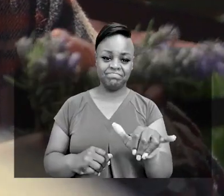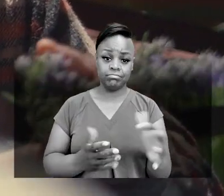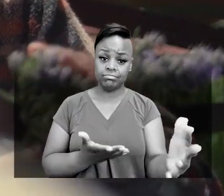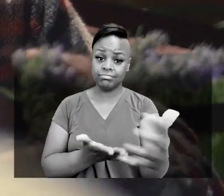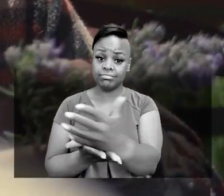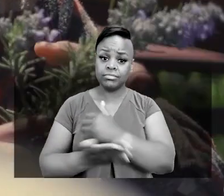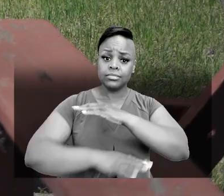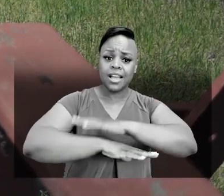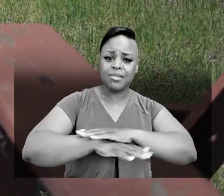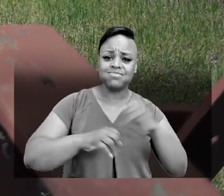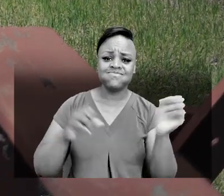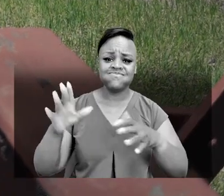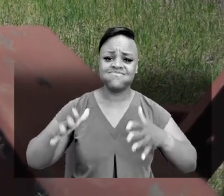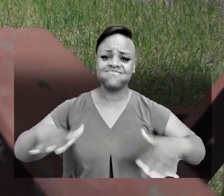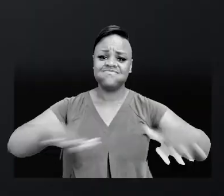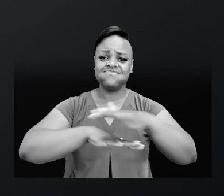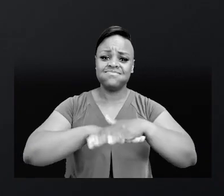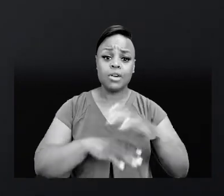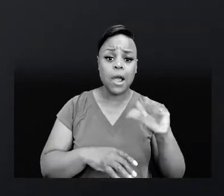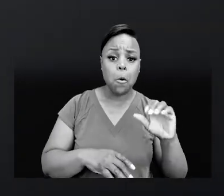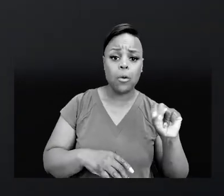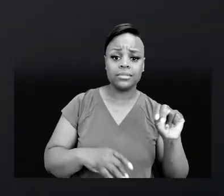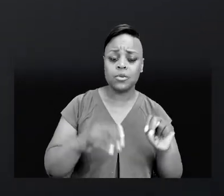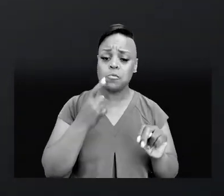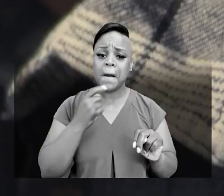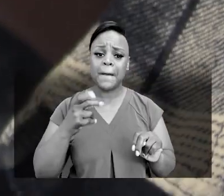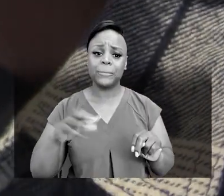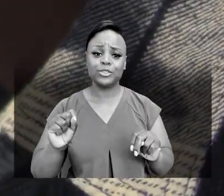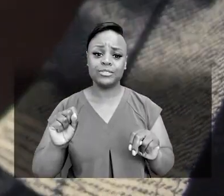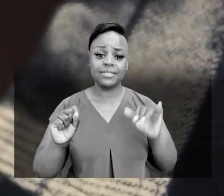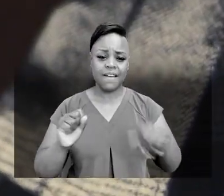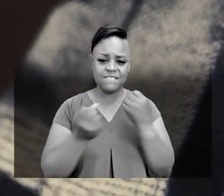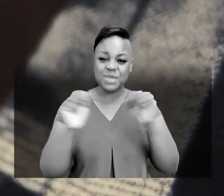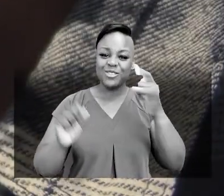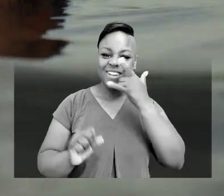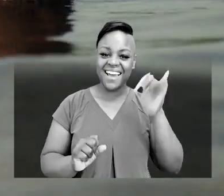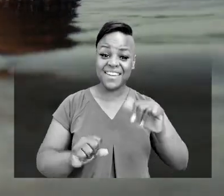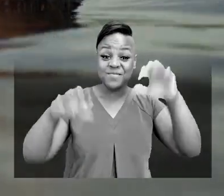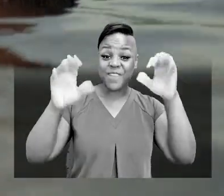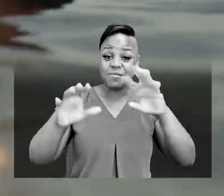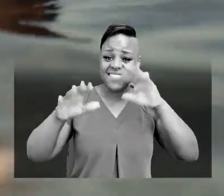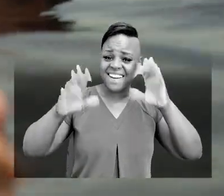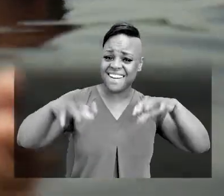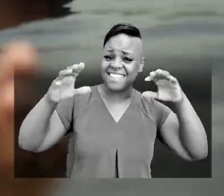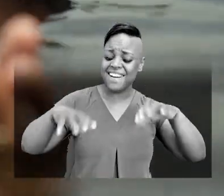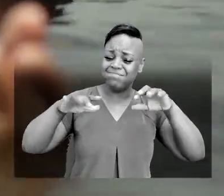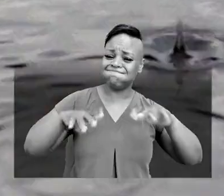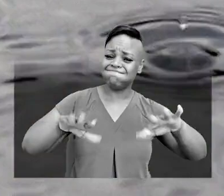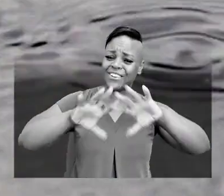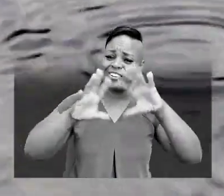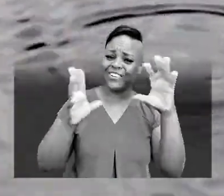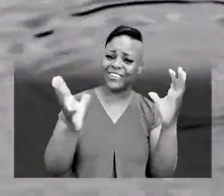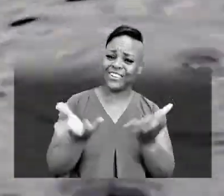freedom feels like. Gathered around tables to harvest acorns and hot peppers. This is what our freedom looks